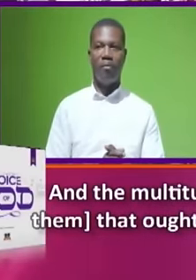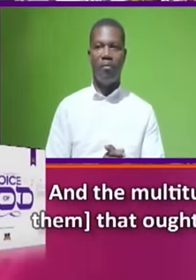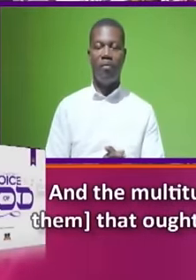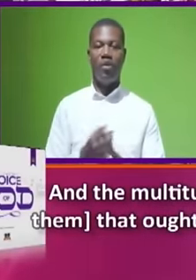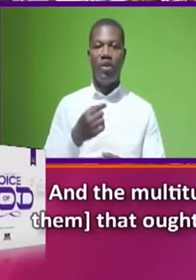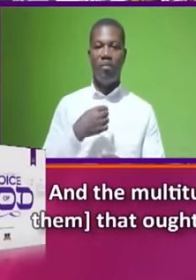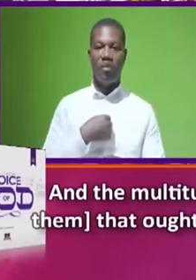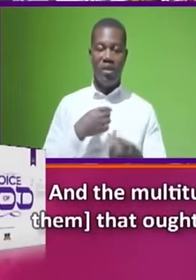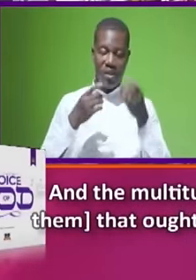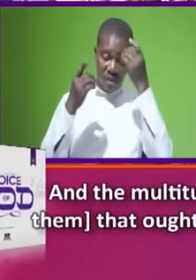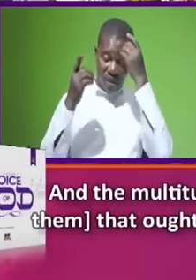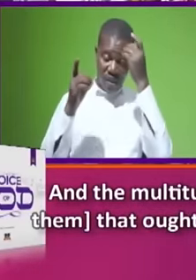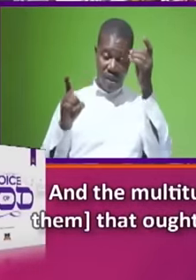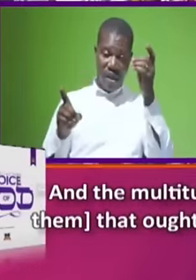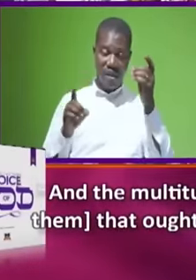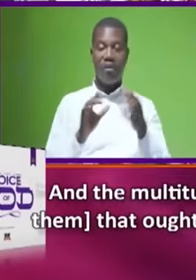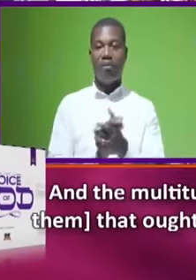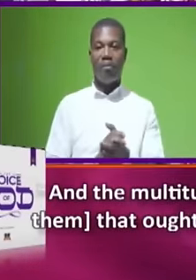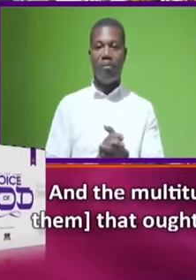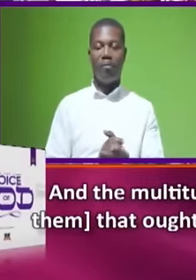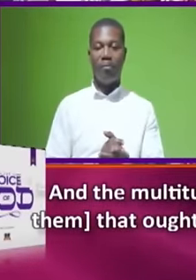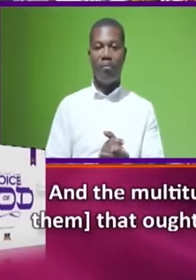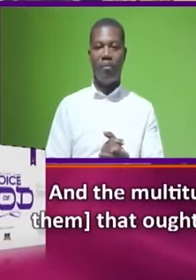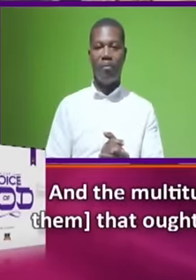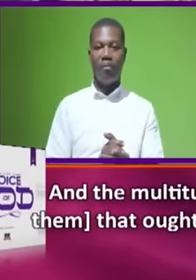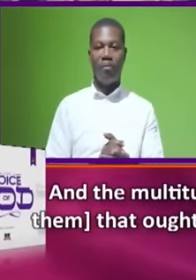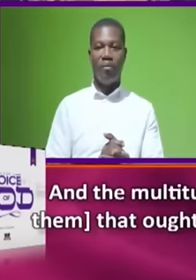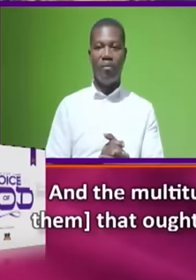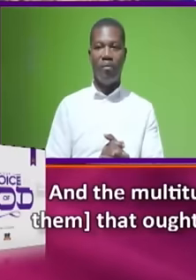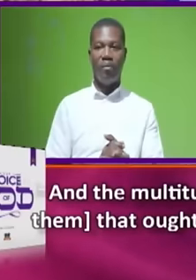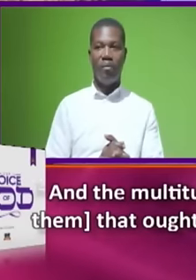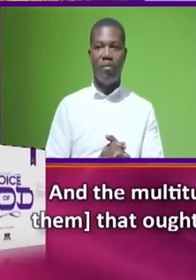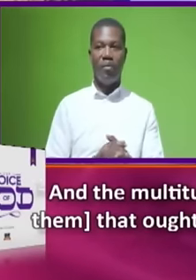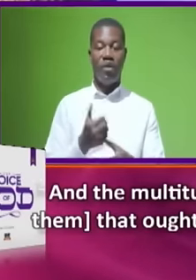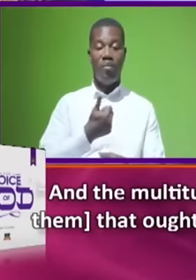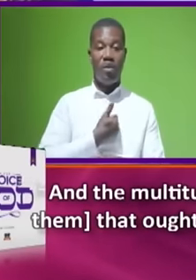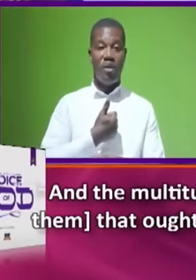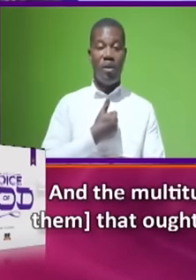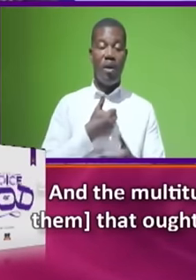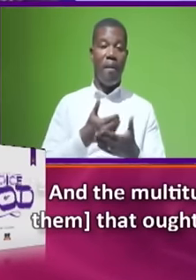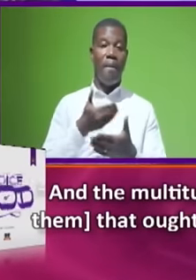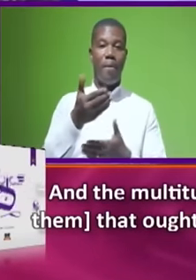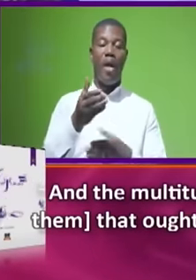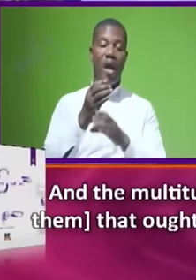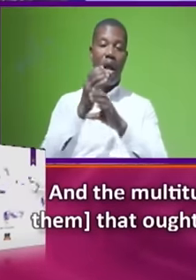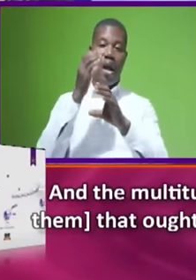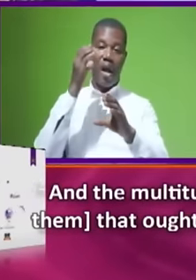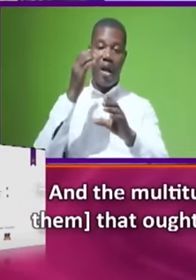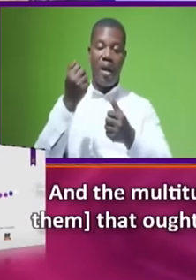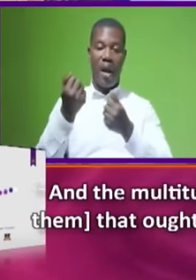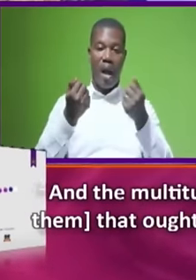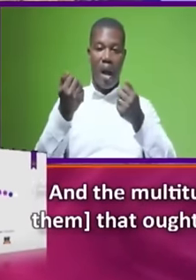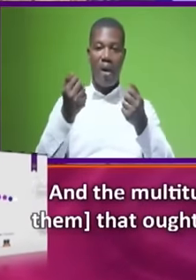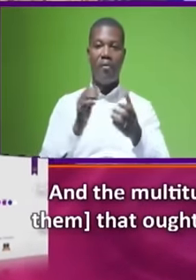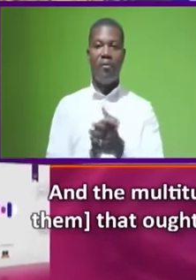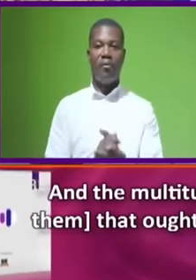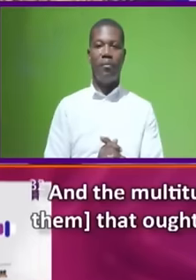Teme shada. So intentionally me ana me toto basses. I bought all these basses.